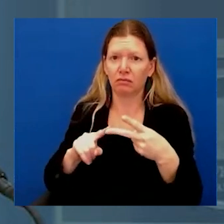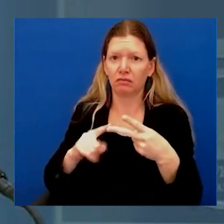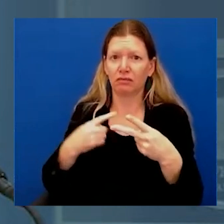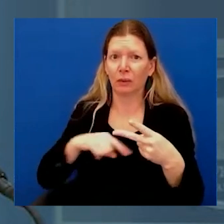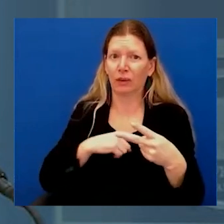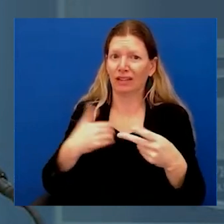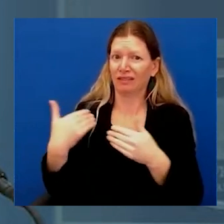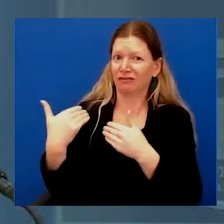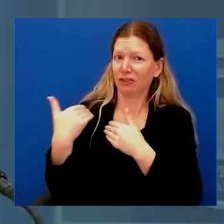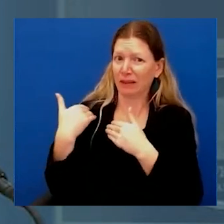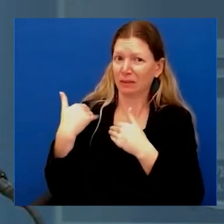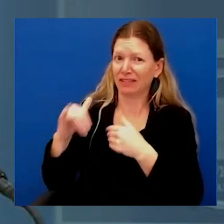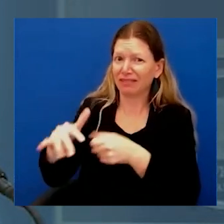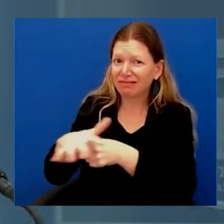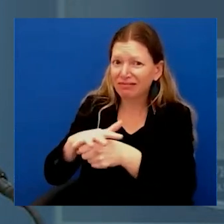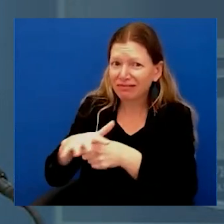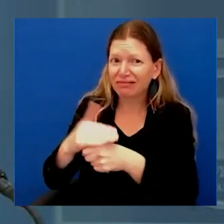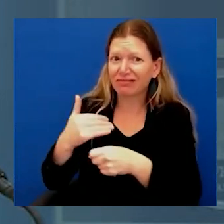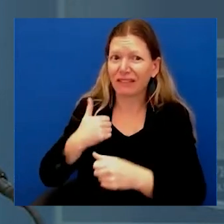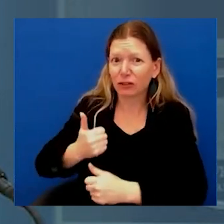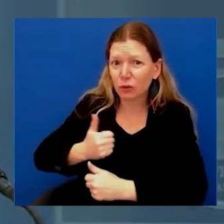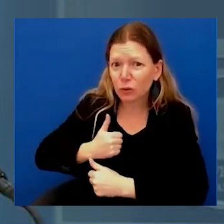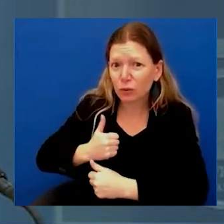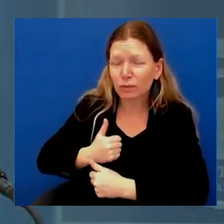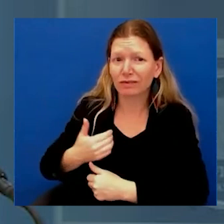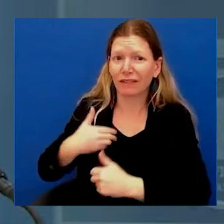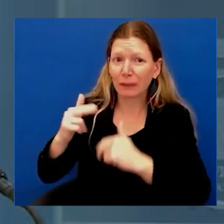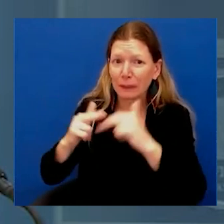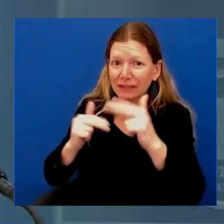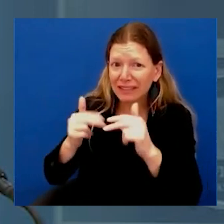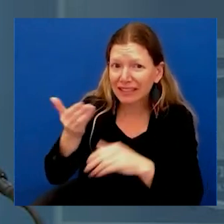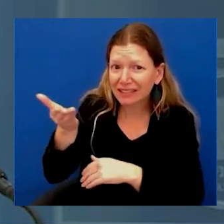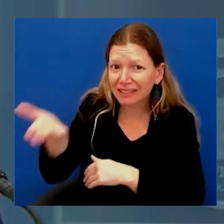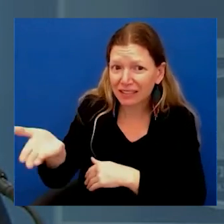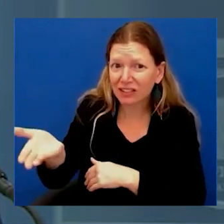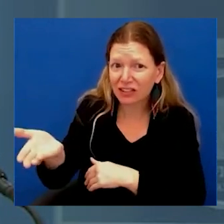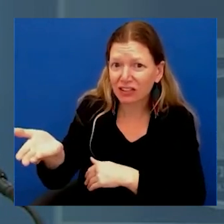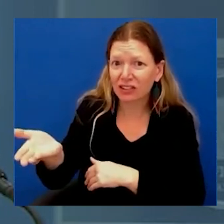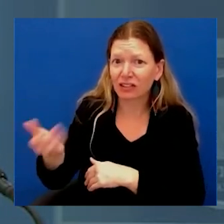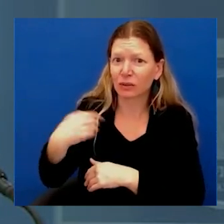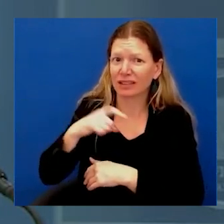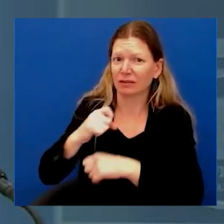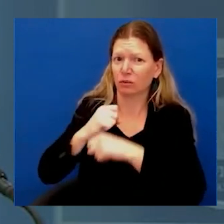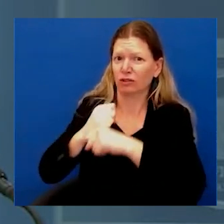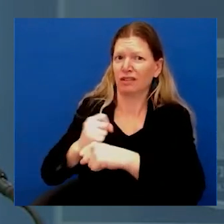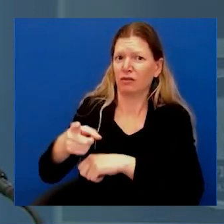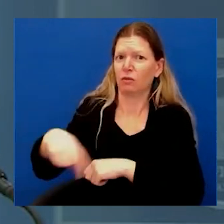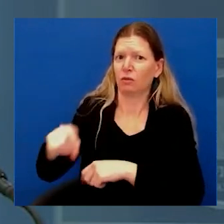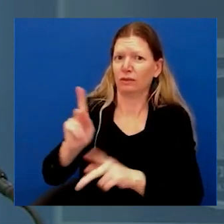facilities. And now, as Karine reminded everybody, those attacks have taken the lives of 3 of them.